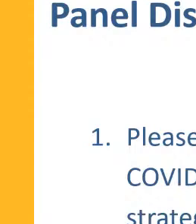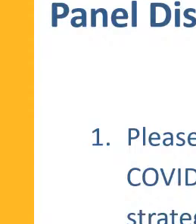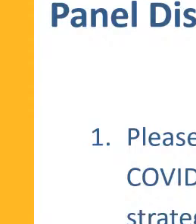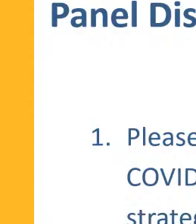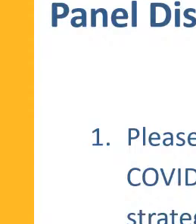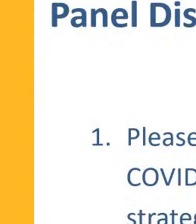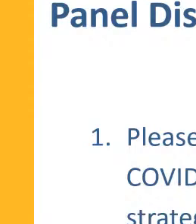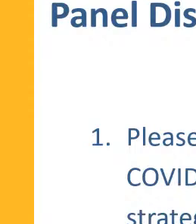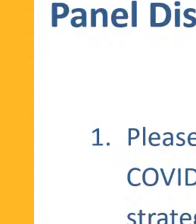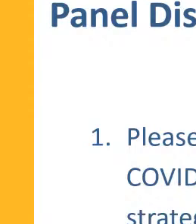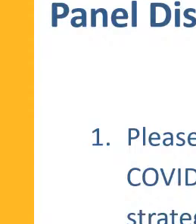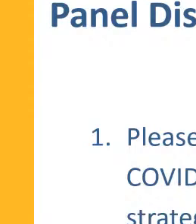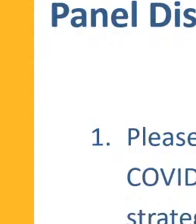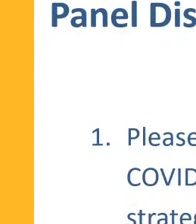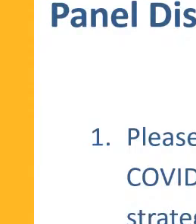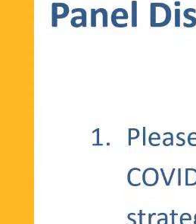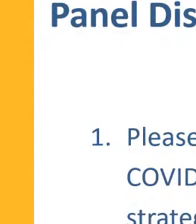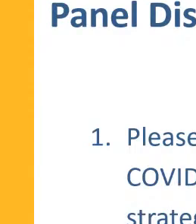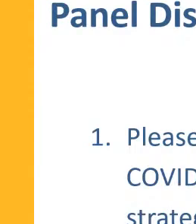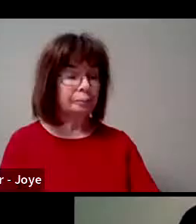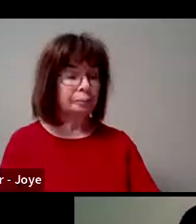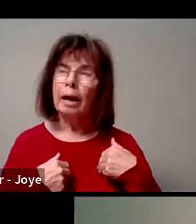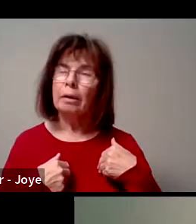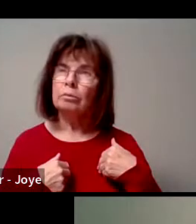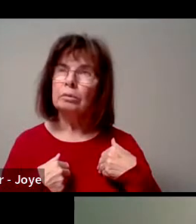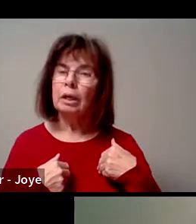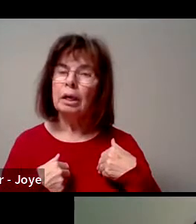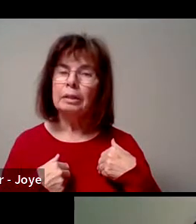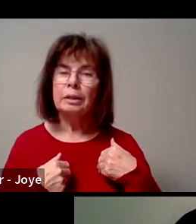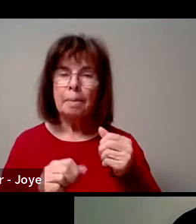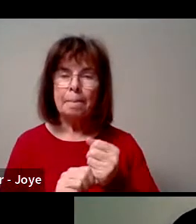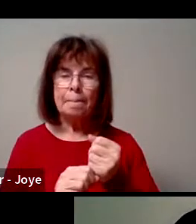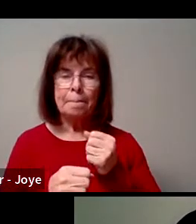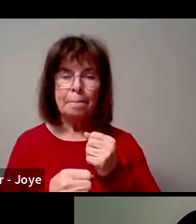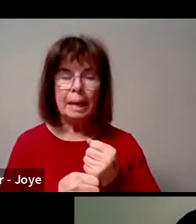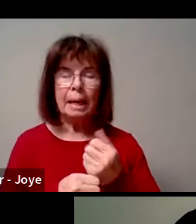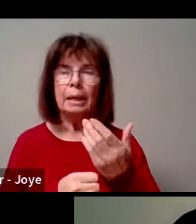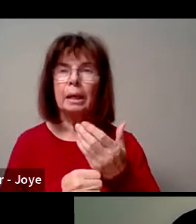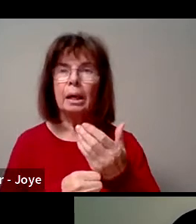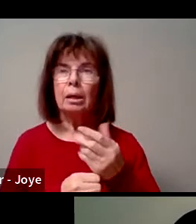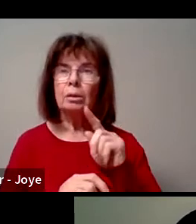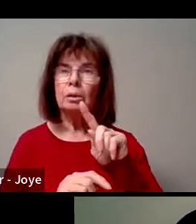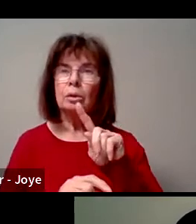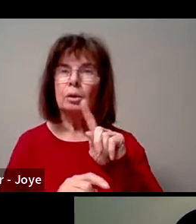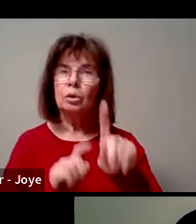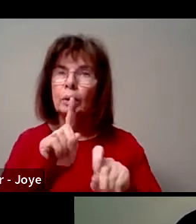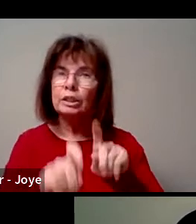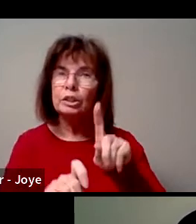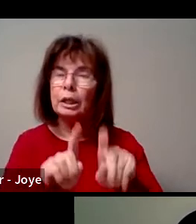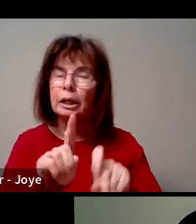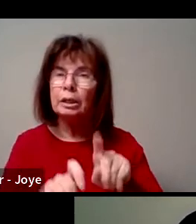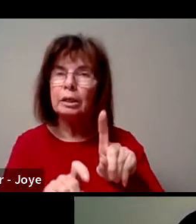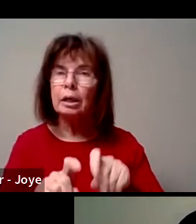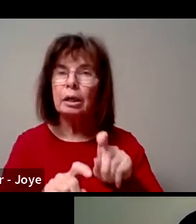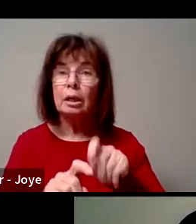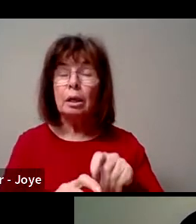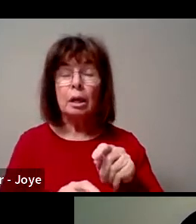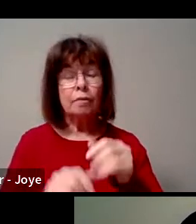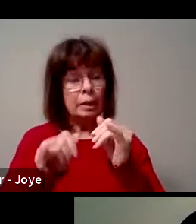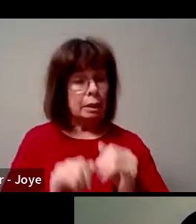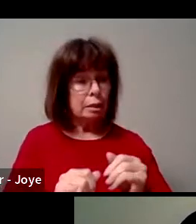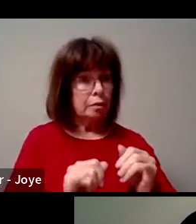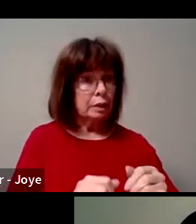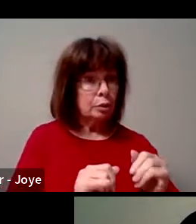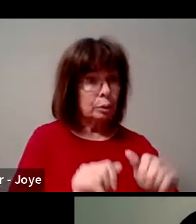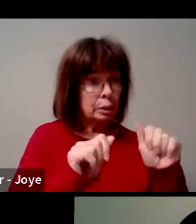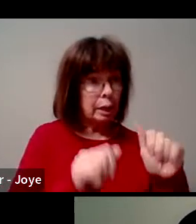us do a questionnaire of COVID, if individuals would be vaccinated, and if